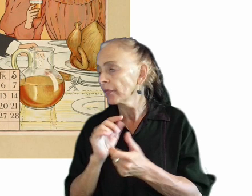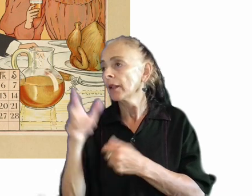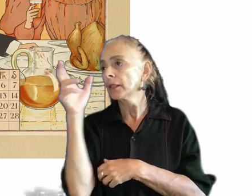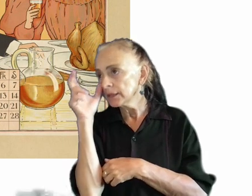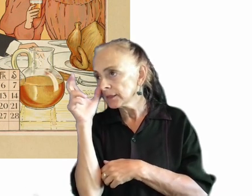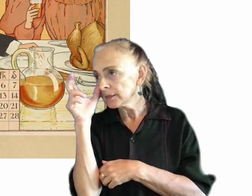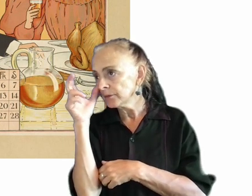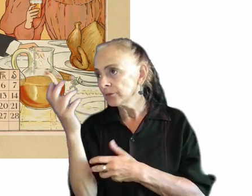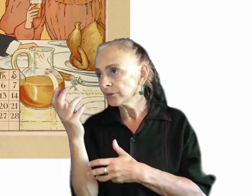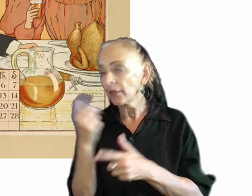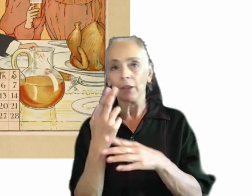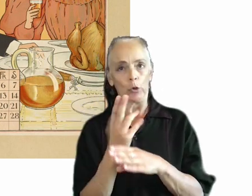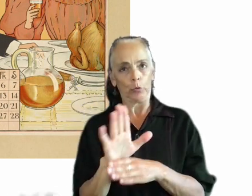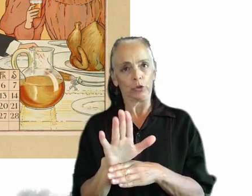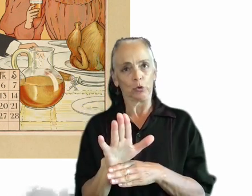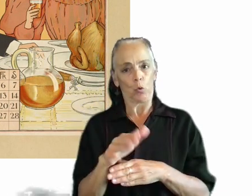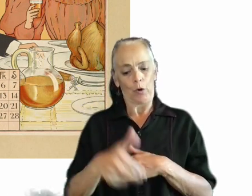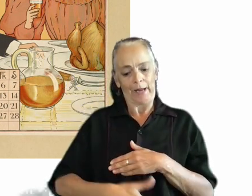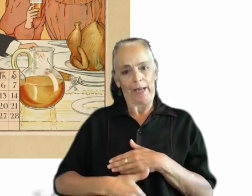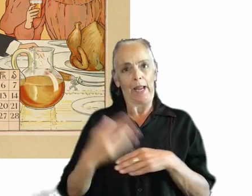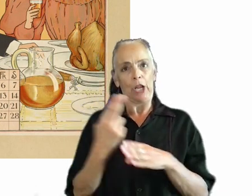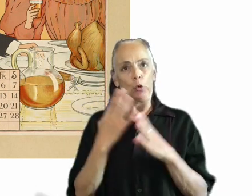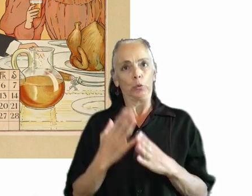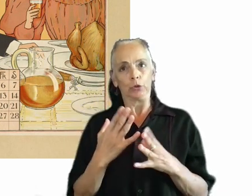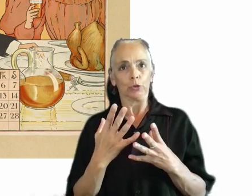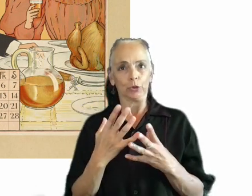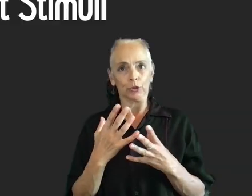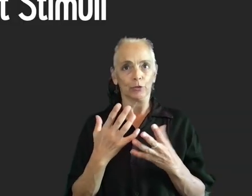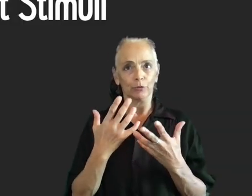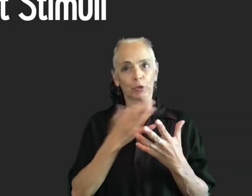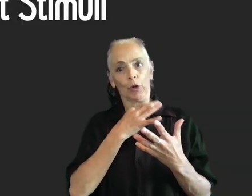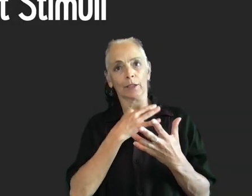innate user research curiosity to get beyond surface level insights